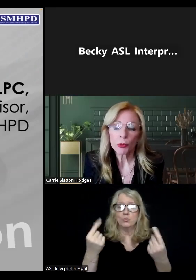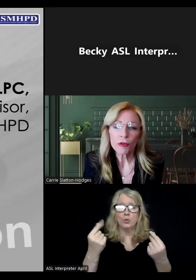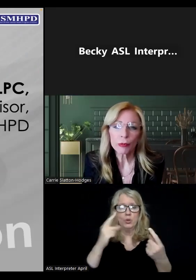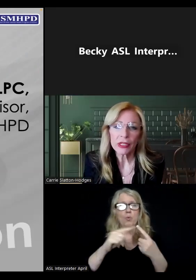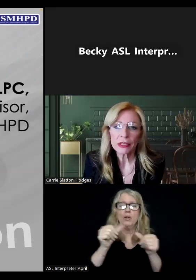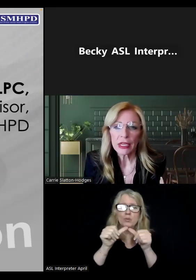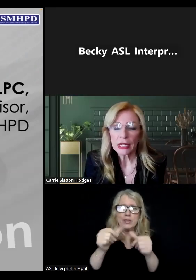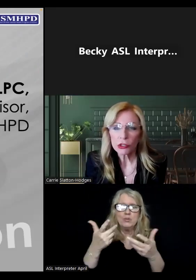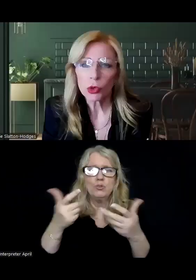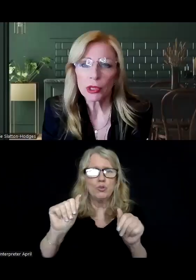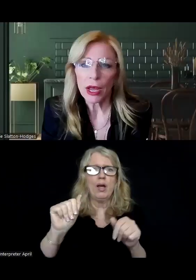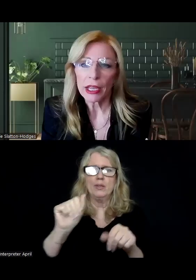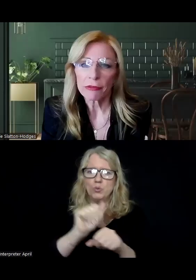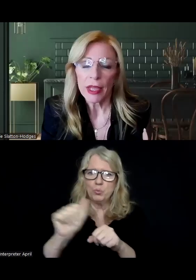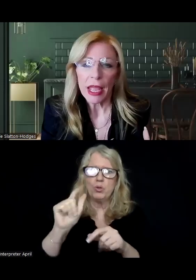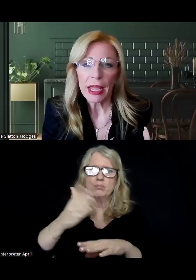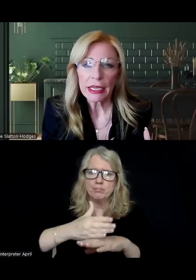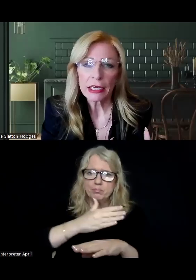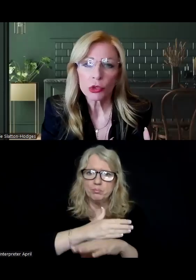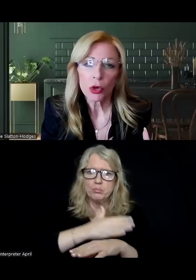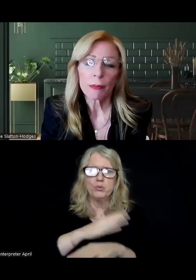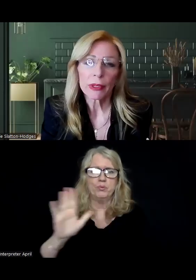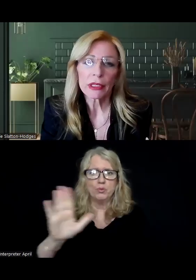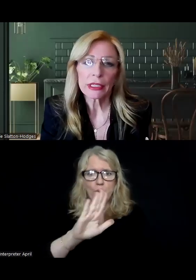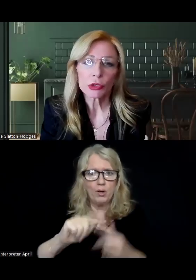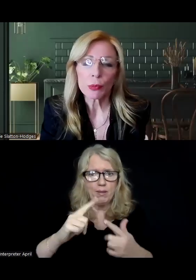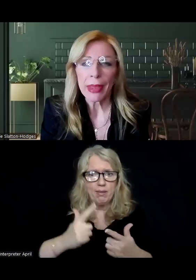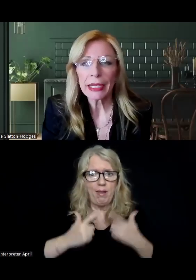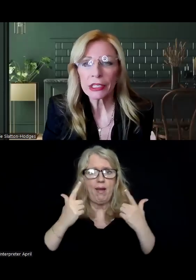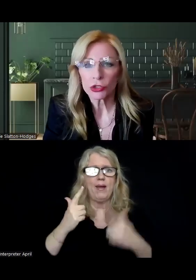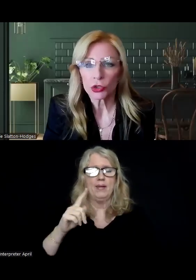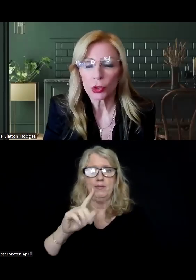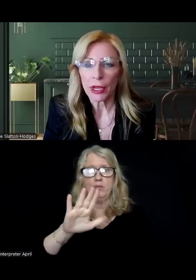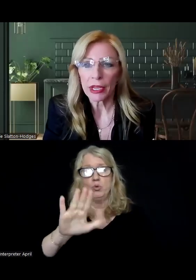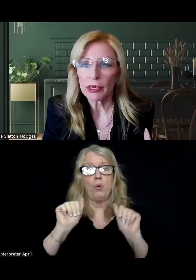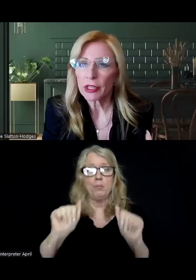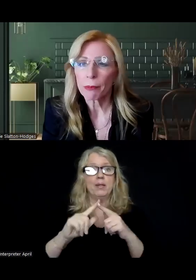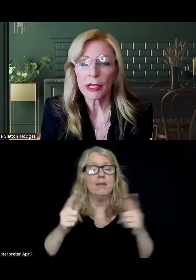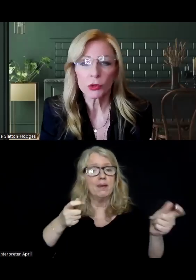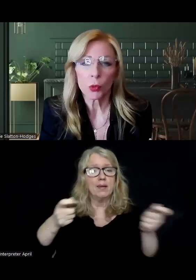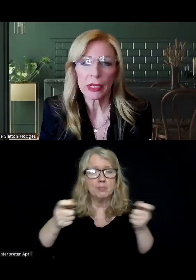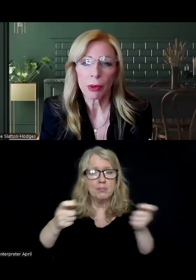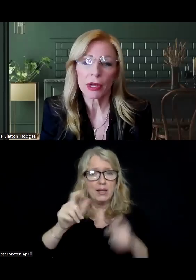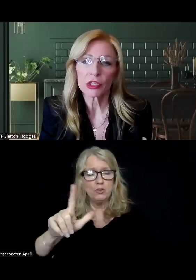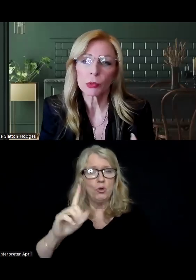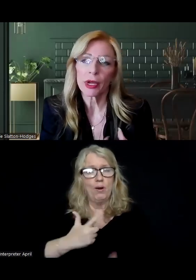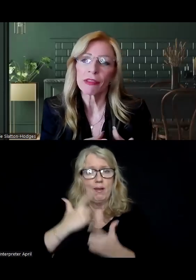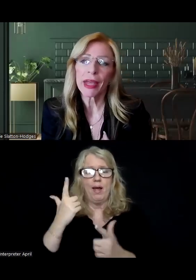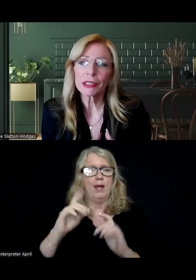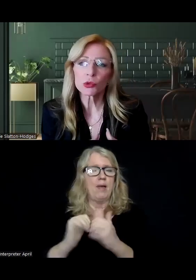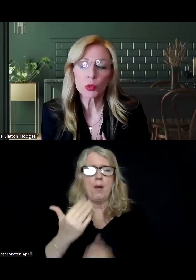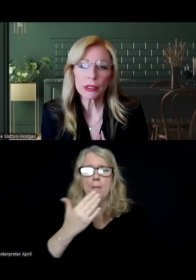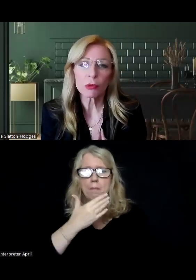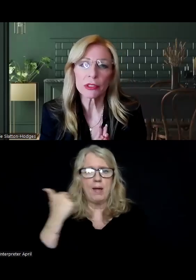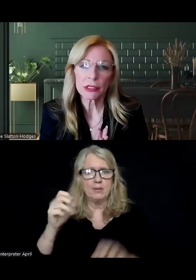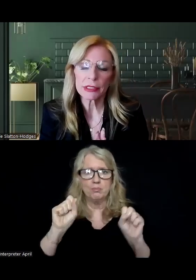for improvements in your life and in your ability to manage your life in the best way possible. And